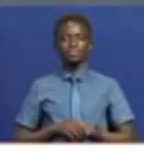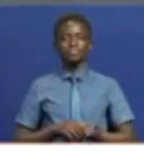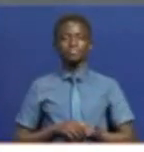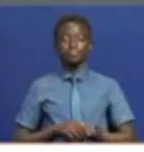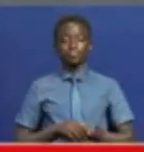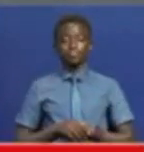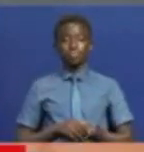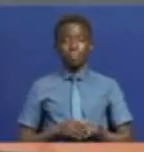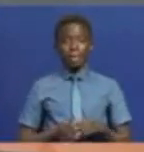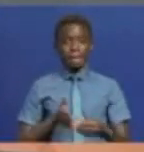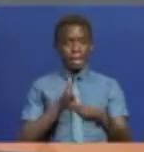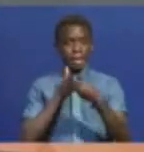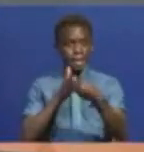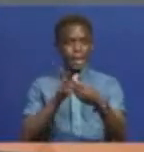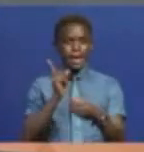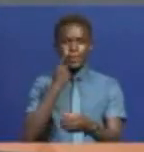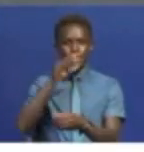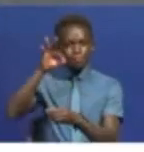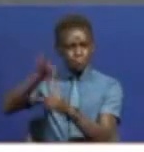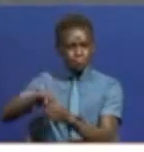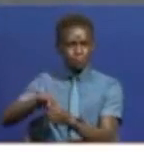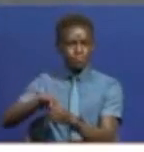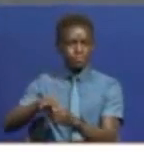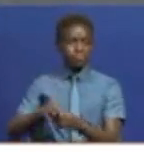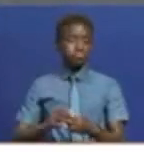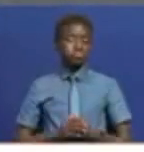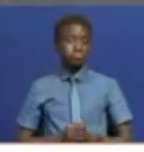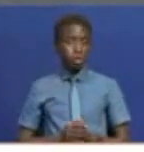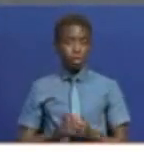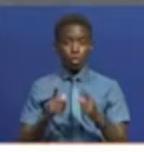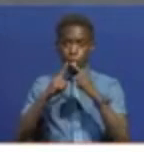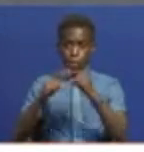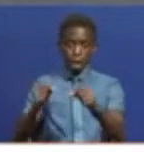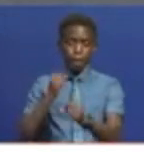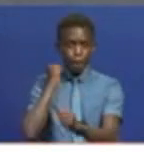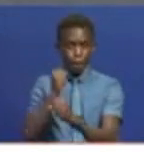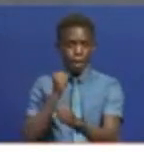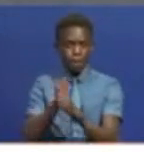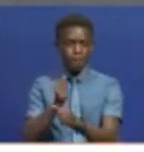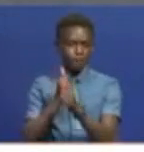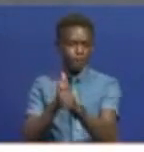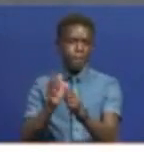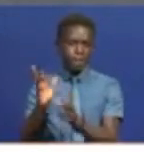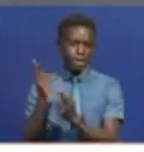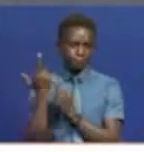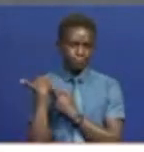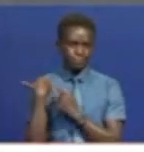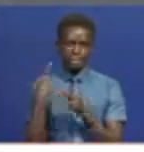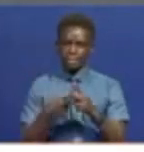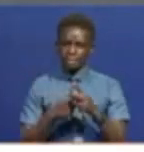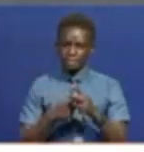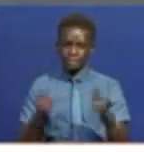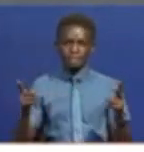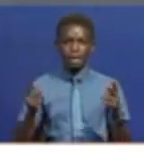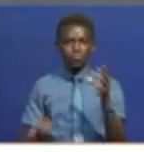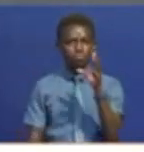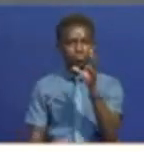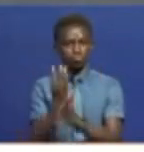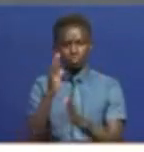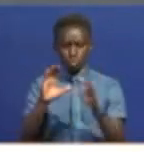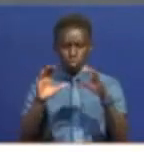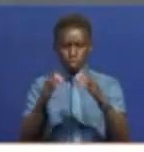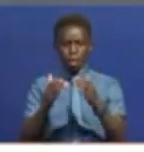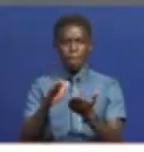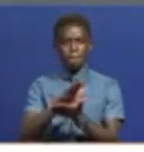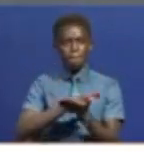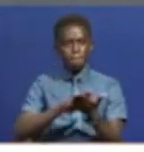Elected leaders have been urged to work beyond their parliamentary legislative role and start initiating community-based programs that have